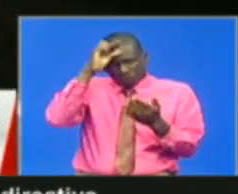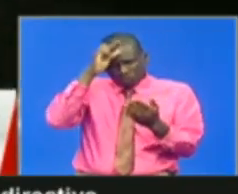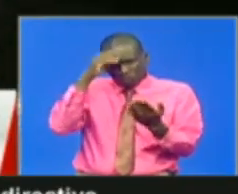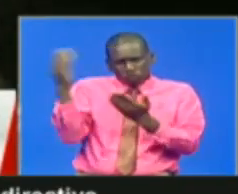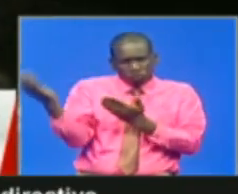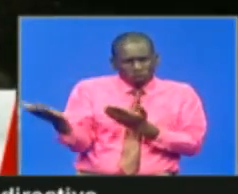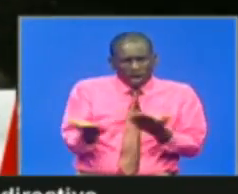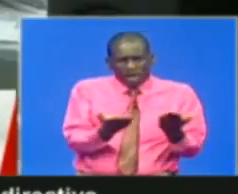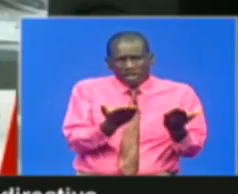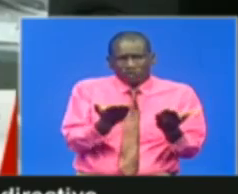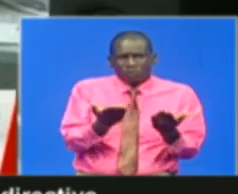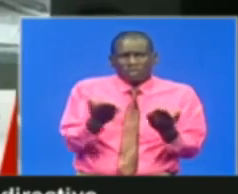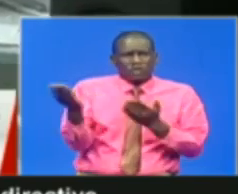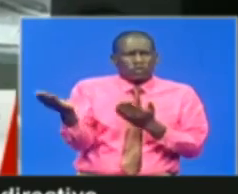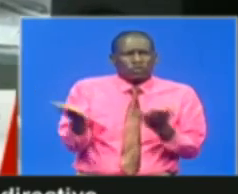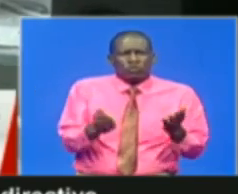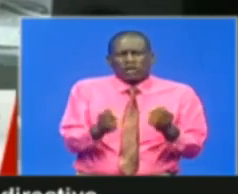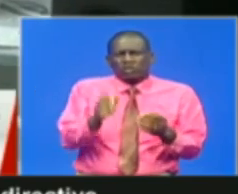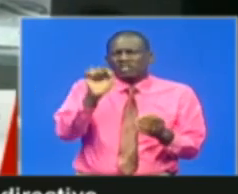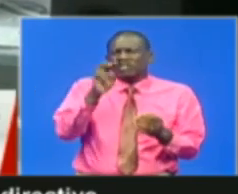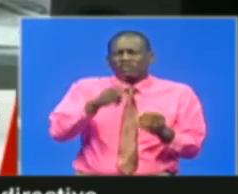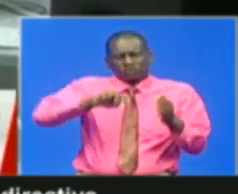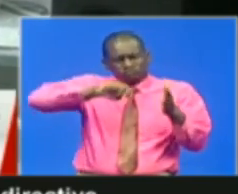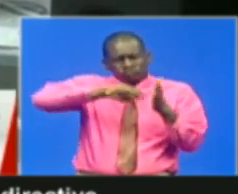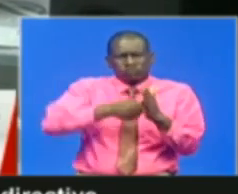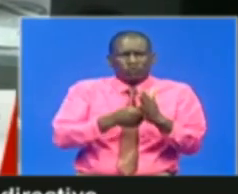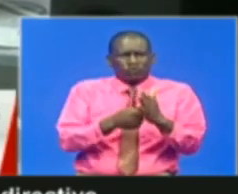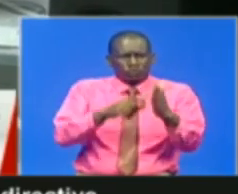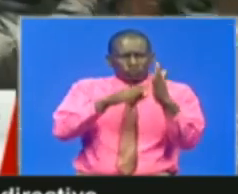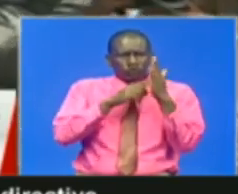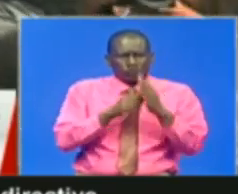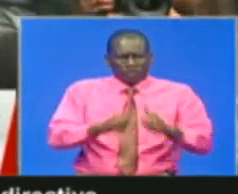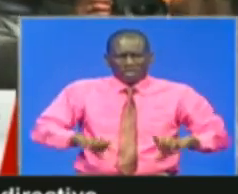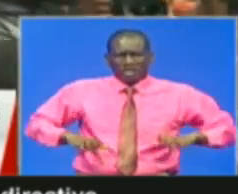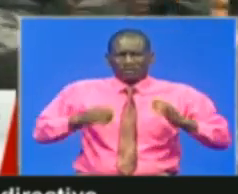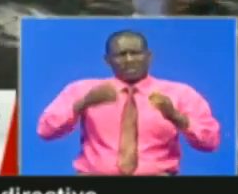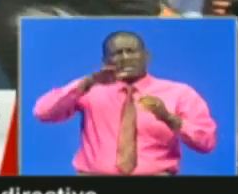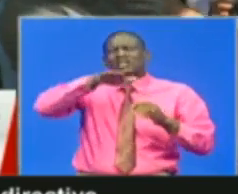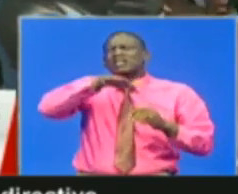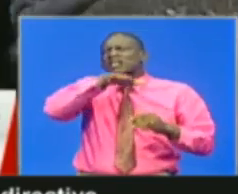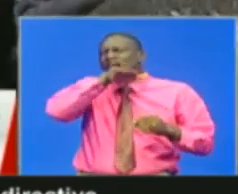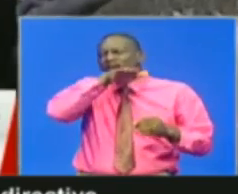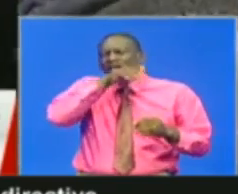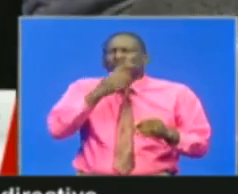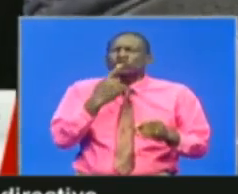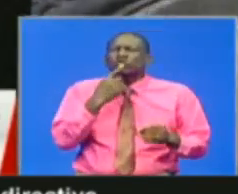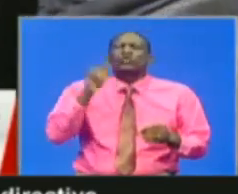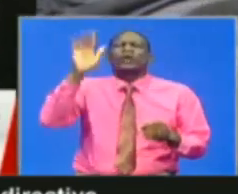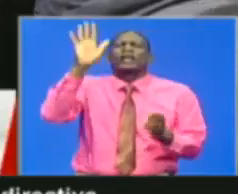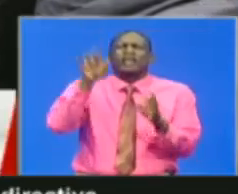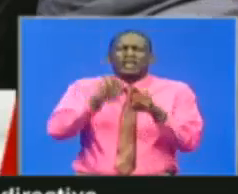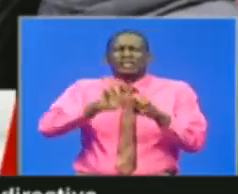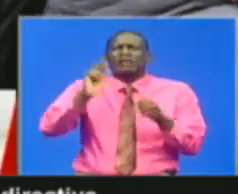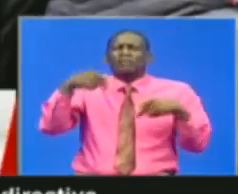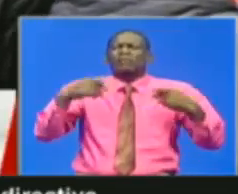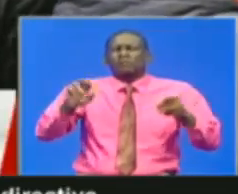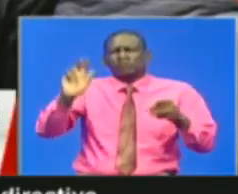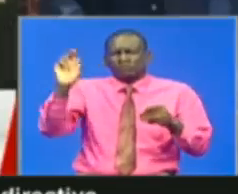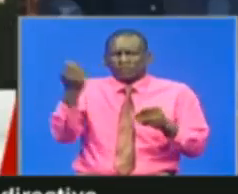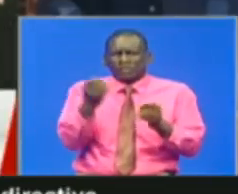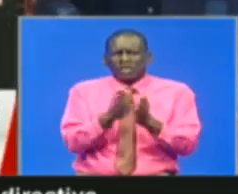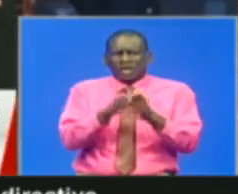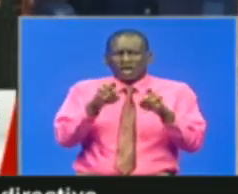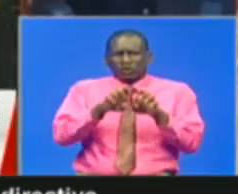on-air television stations it switched off for broadcasting live Raila Odinga's swearing-in as the people's president, and most recently